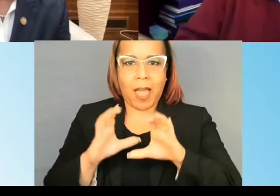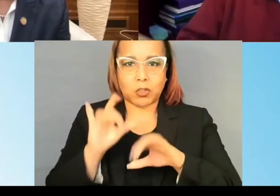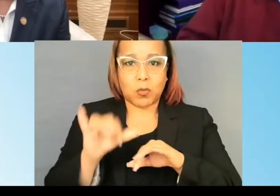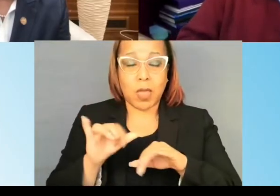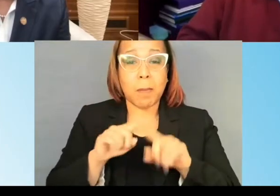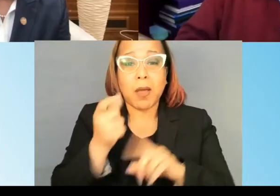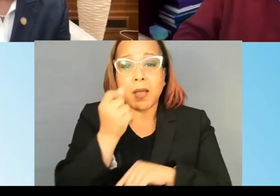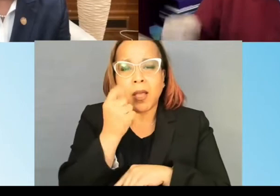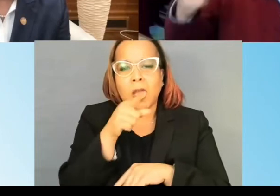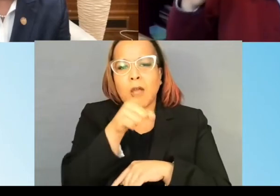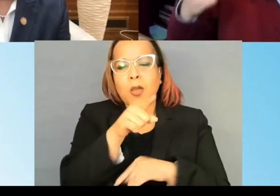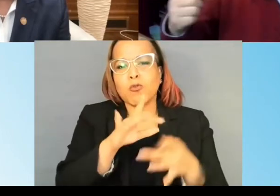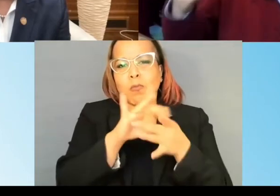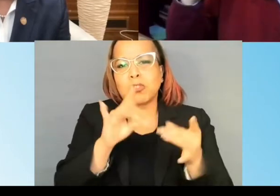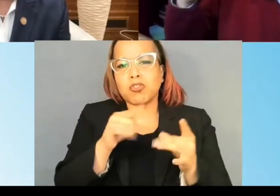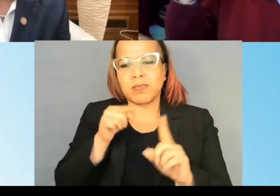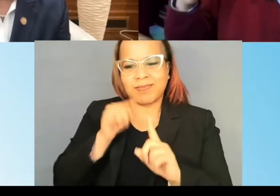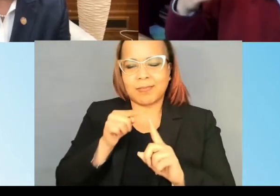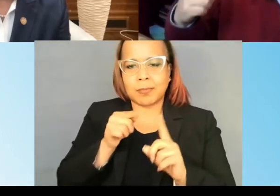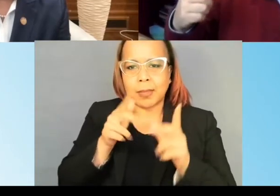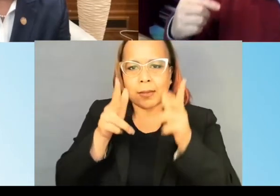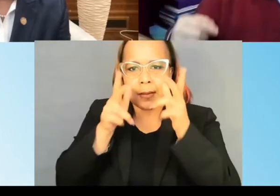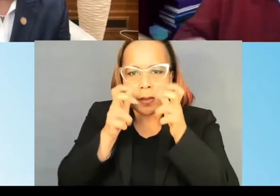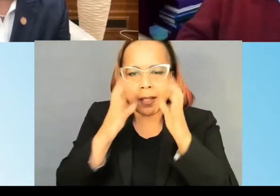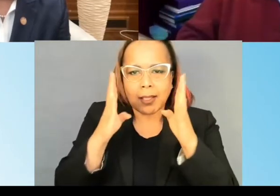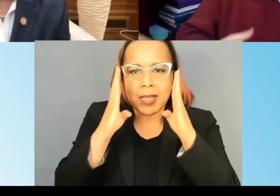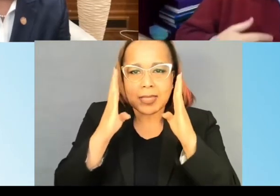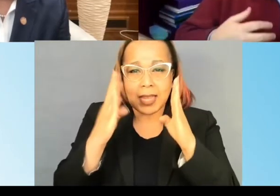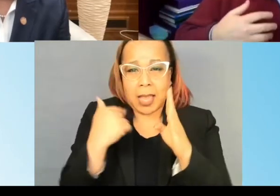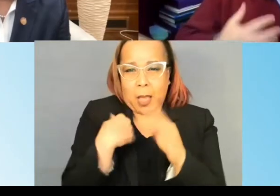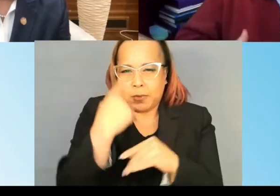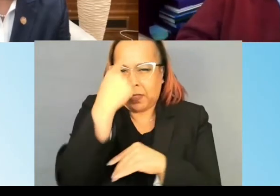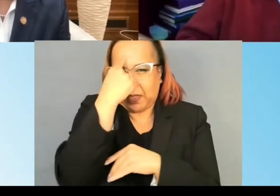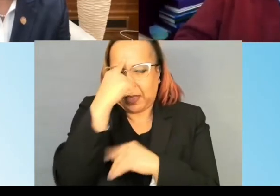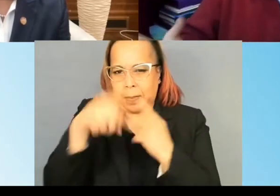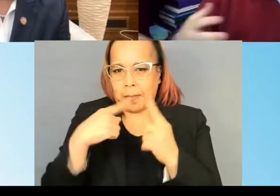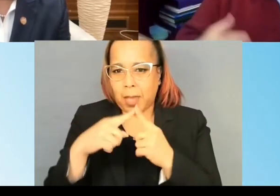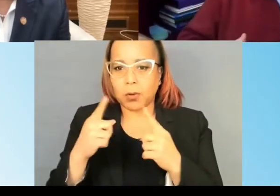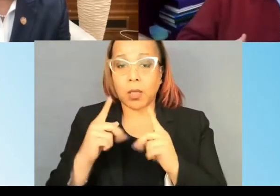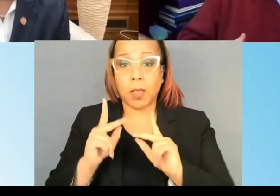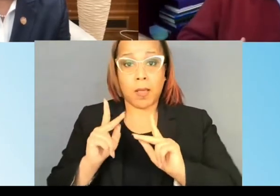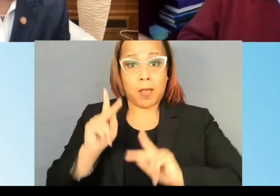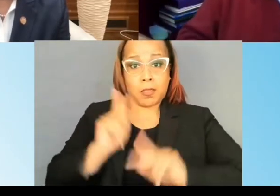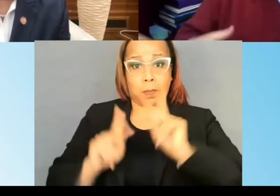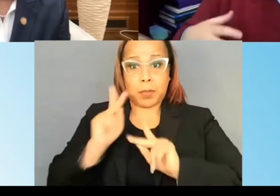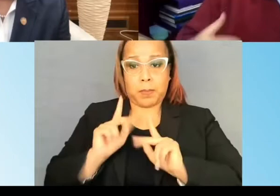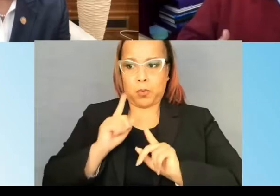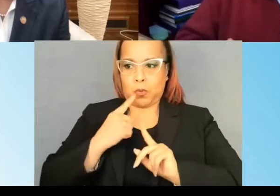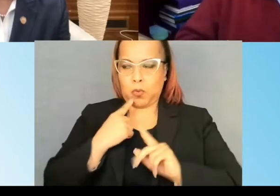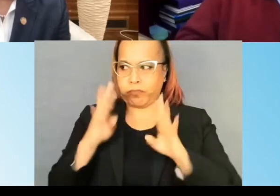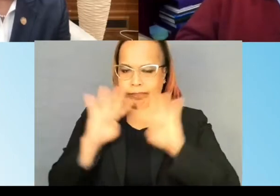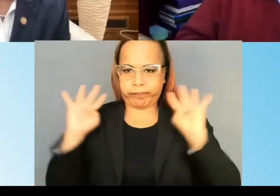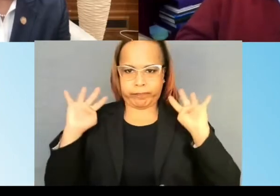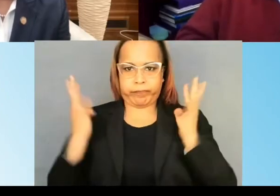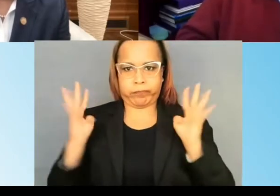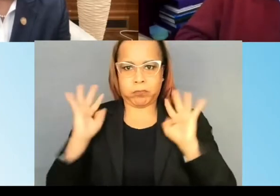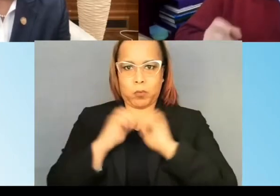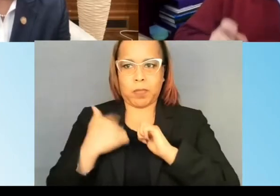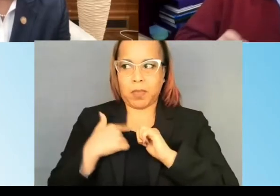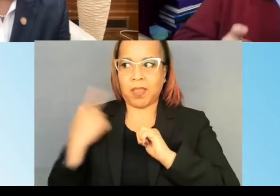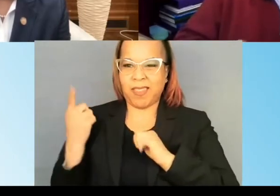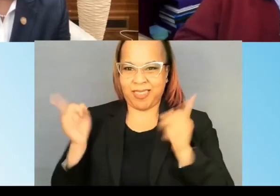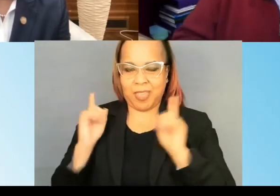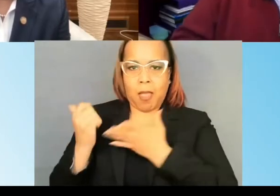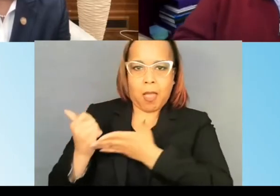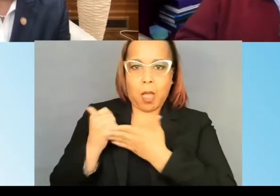that you mentioned listening, and the thing that I was thinking most about is the people that surrounded me helped me, as